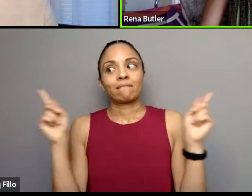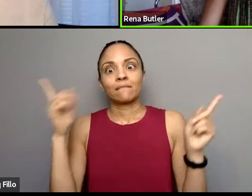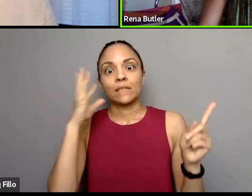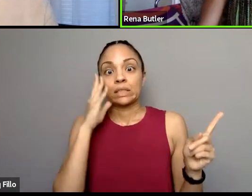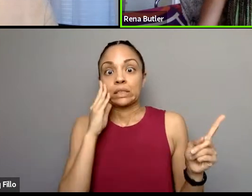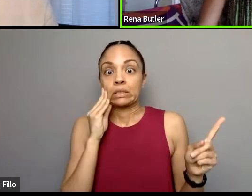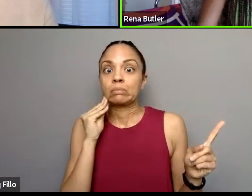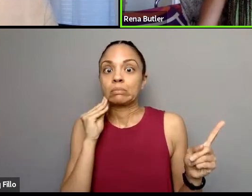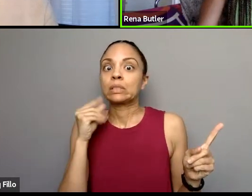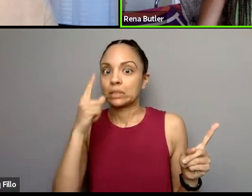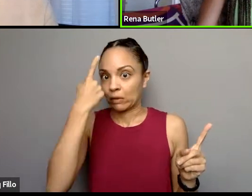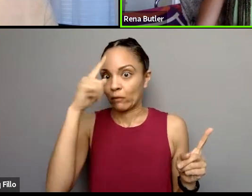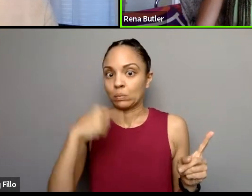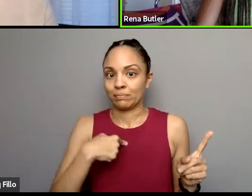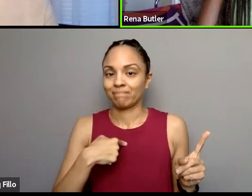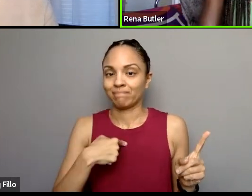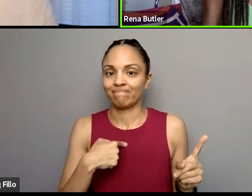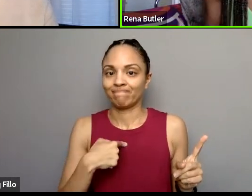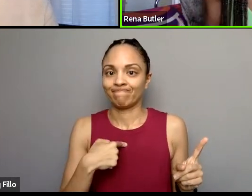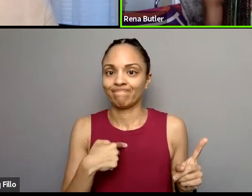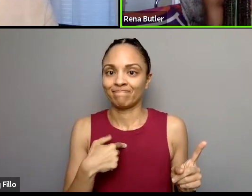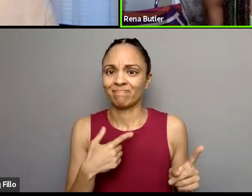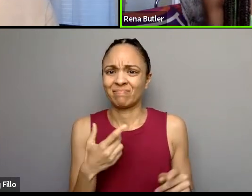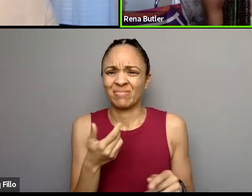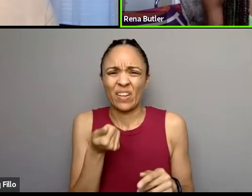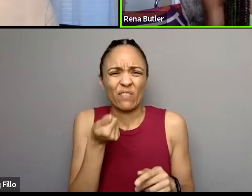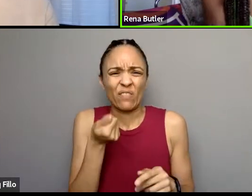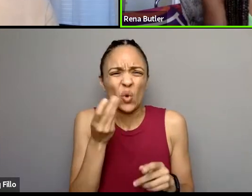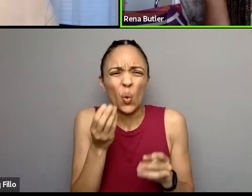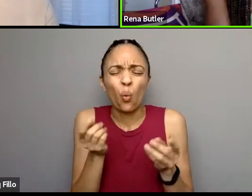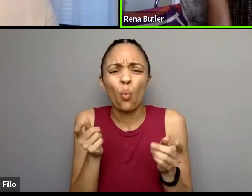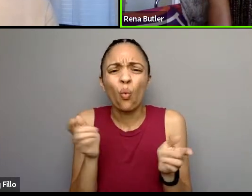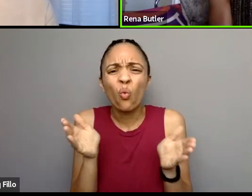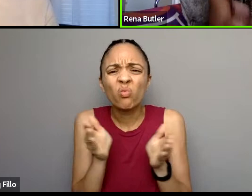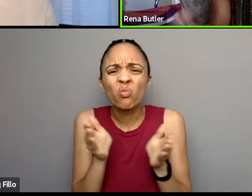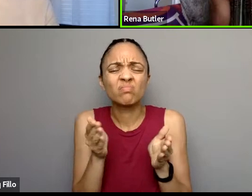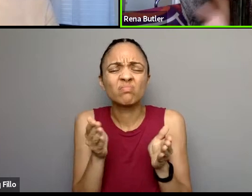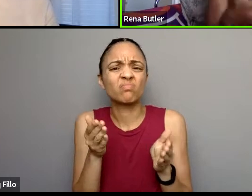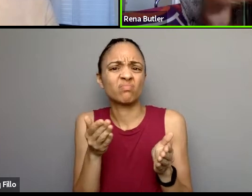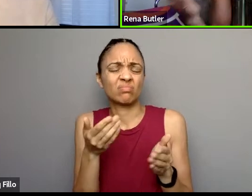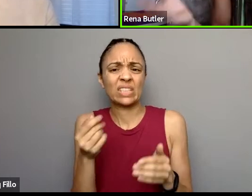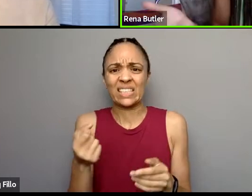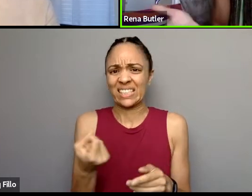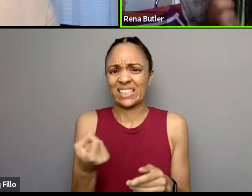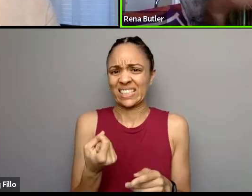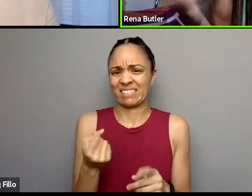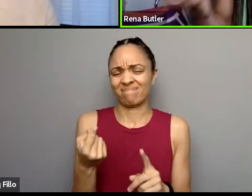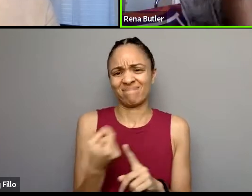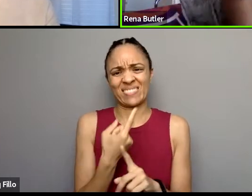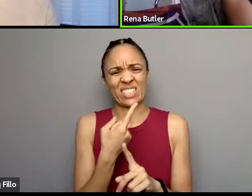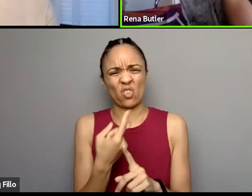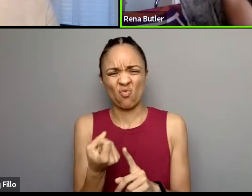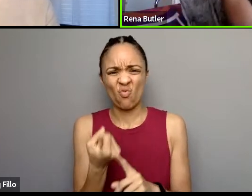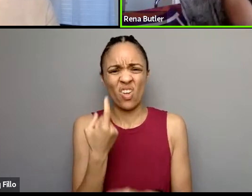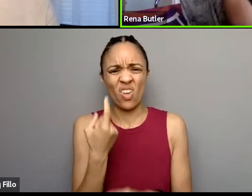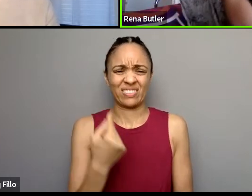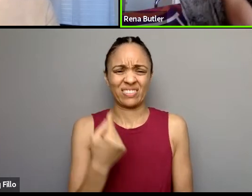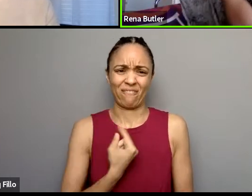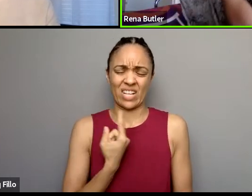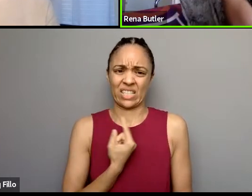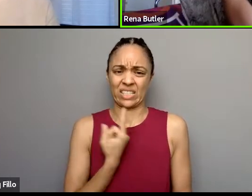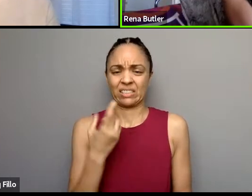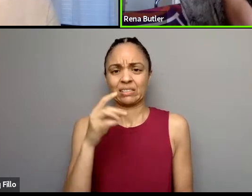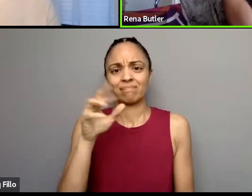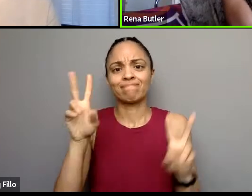the microaggressions, you know, they didn't know the things they know now, or they knew since June